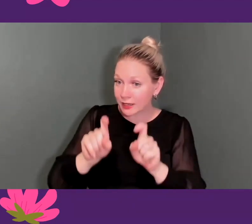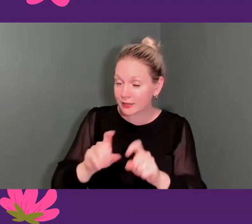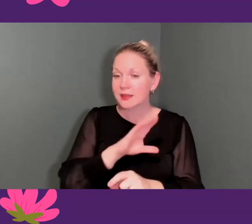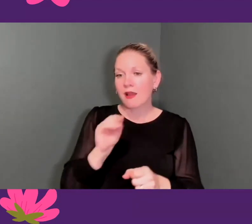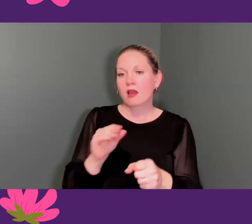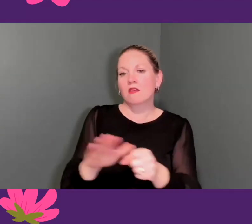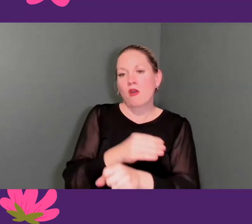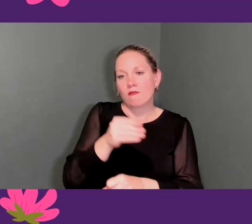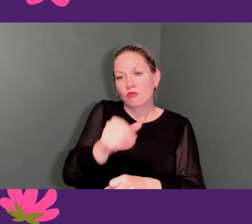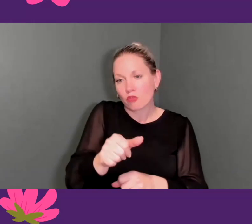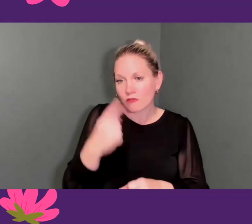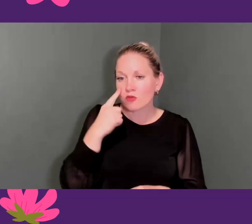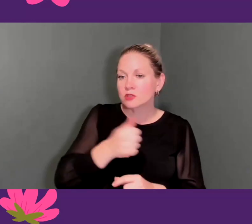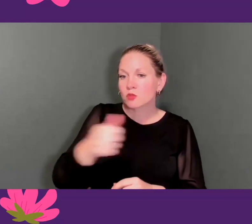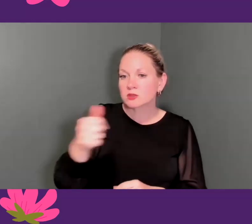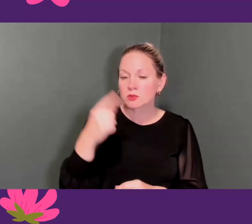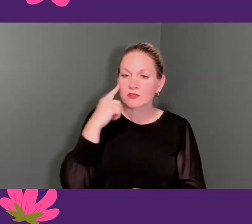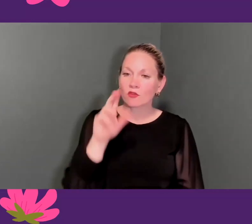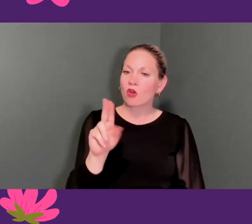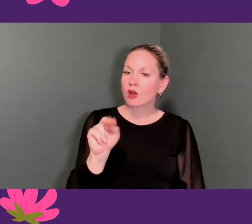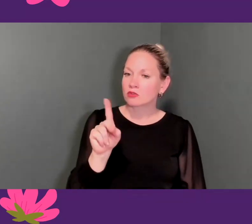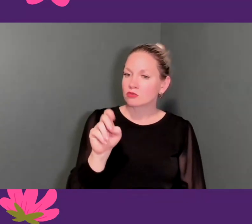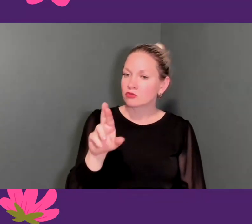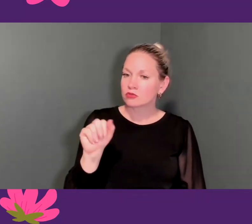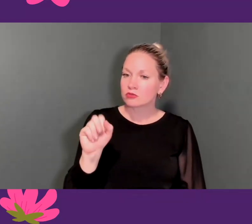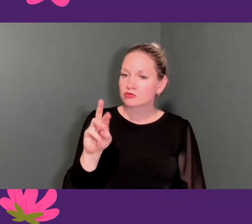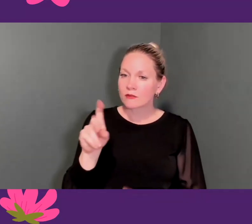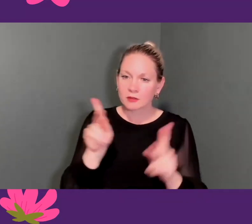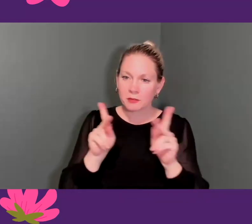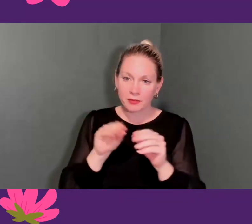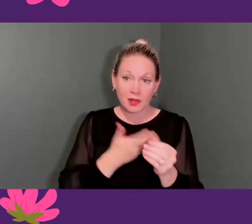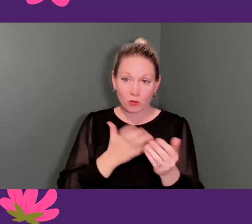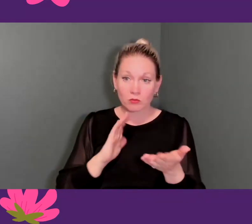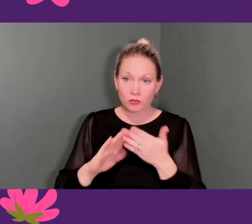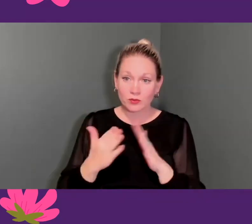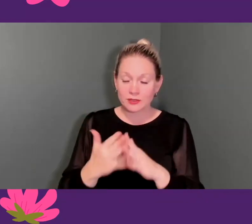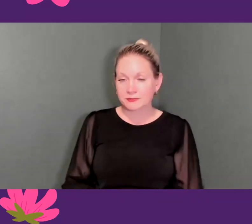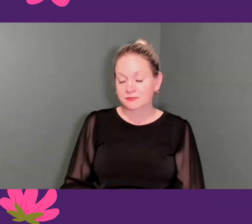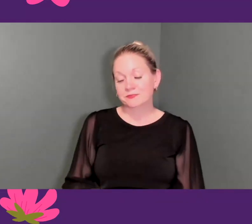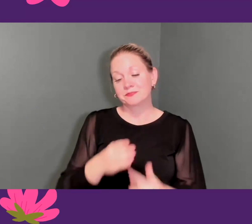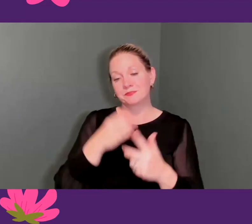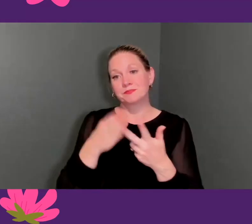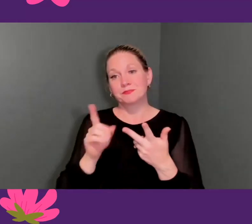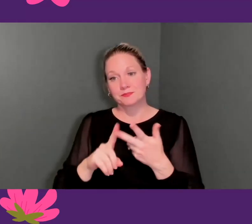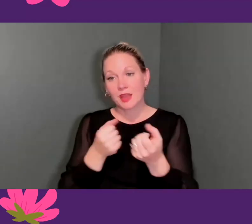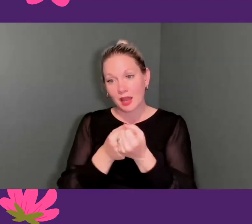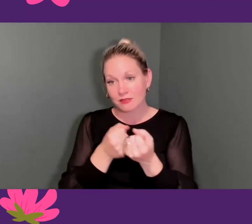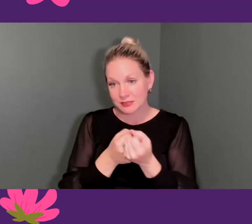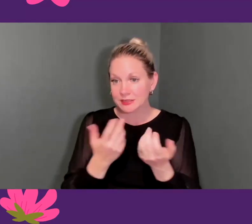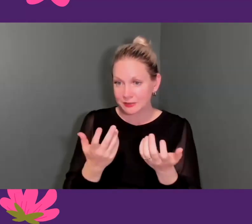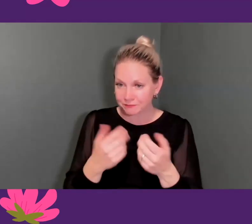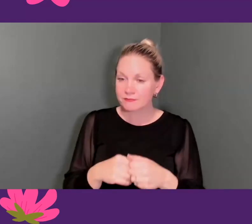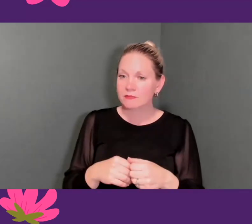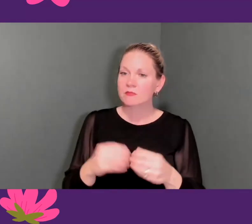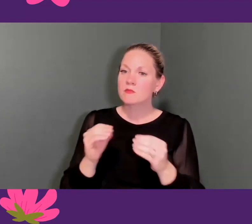transportation for underserved in our communities. And finally, our advocacy work centers around opening access